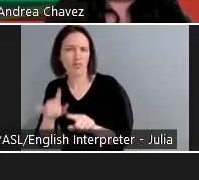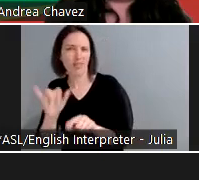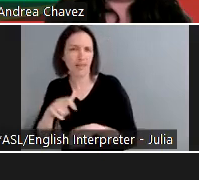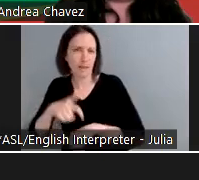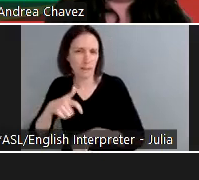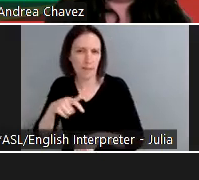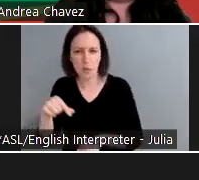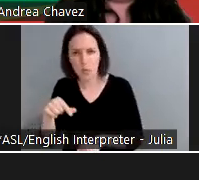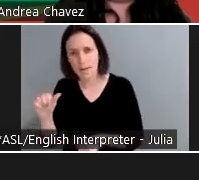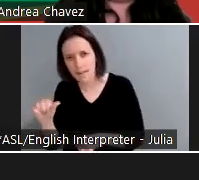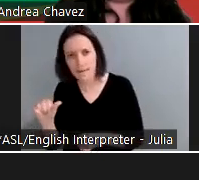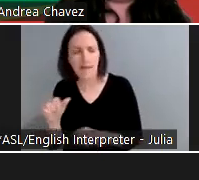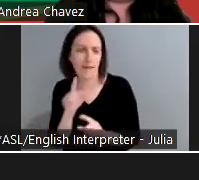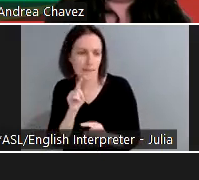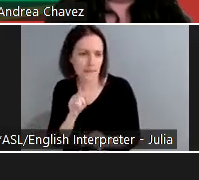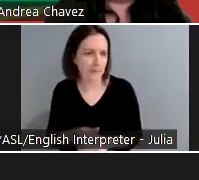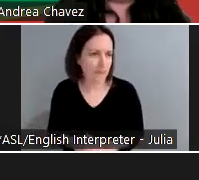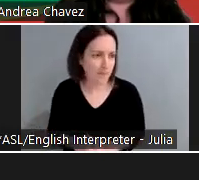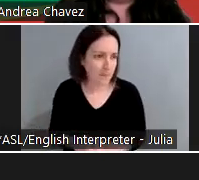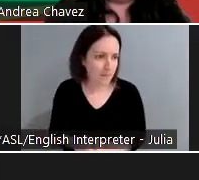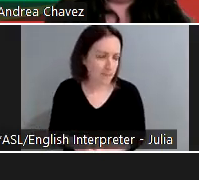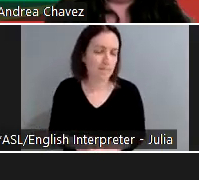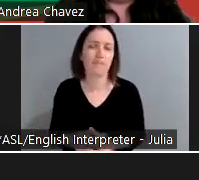Next slide, please.